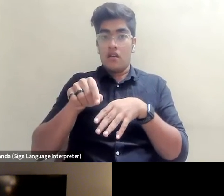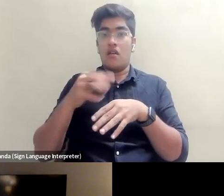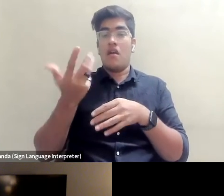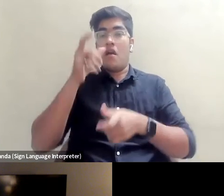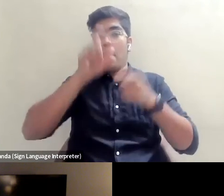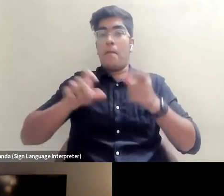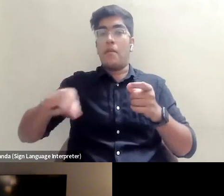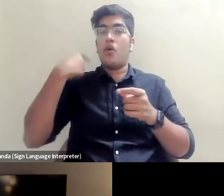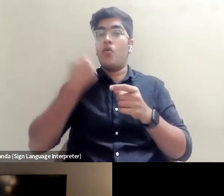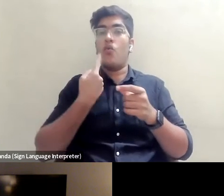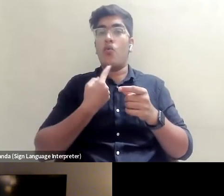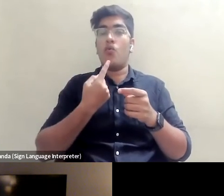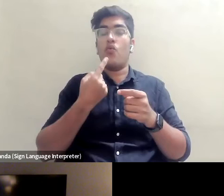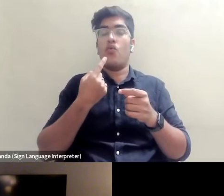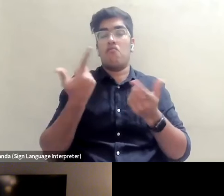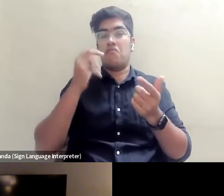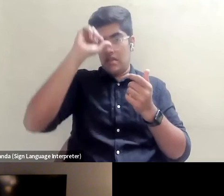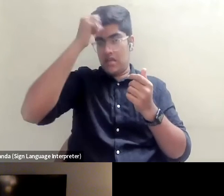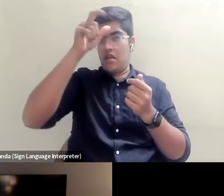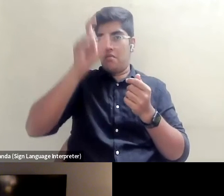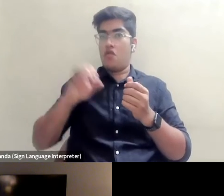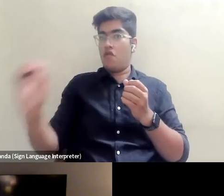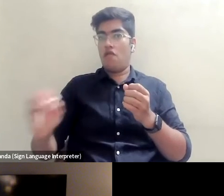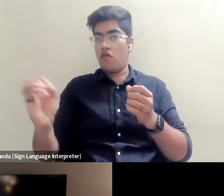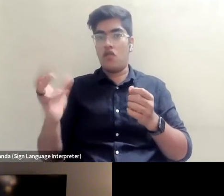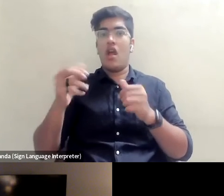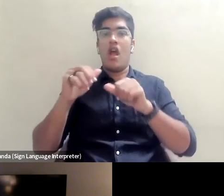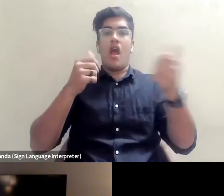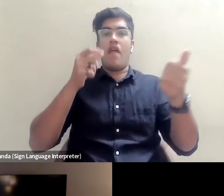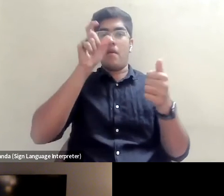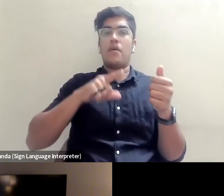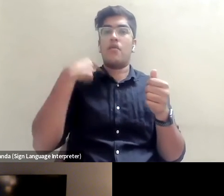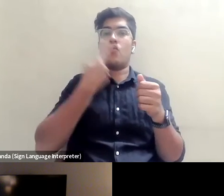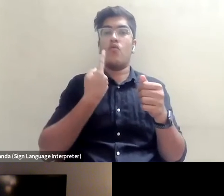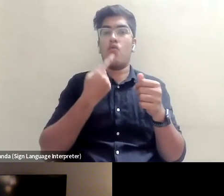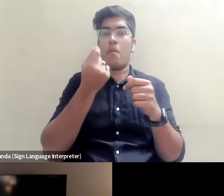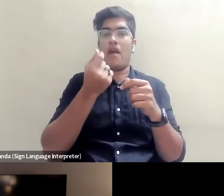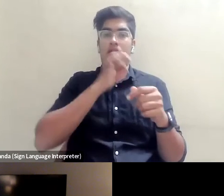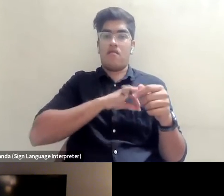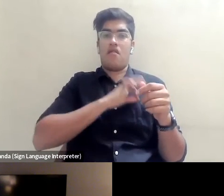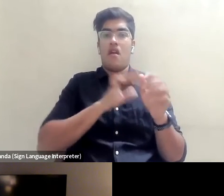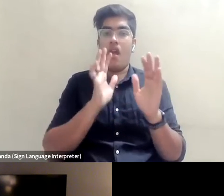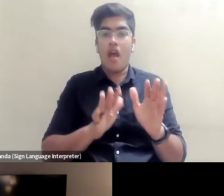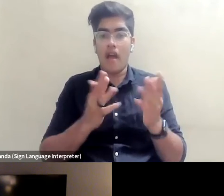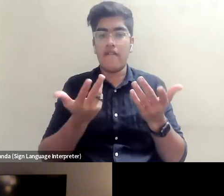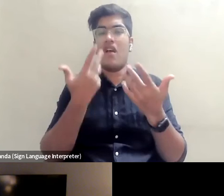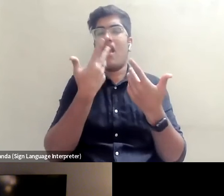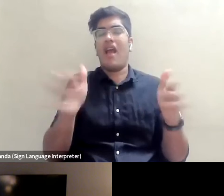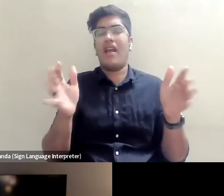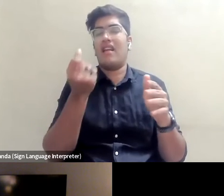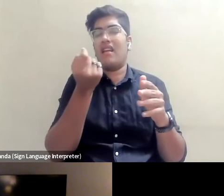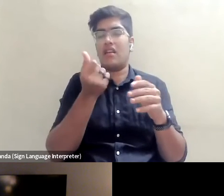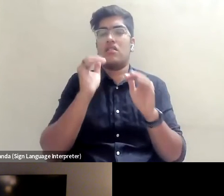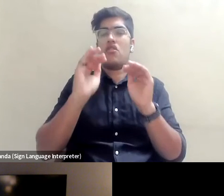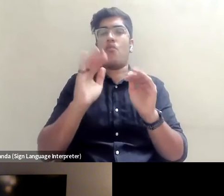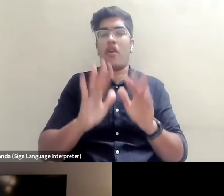been deprived of their citizenship and the rest of sort of people who are receiving subsidies or any kind of monetary support from